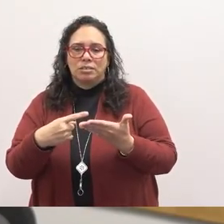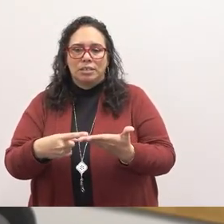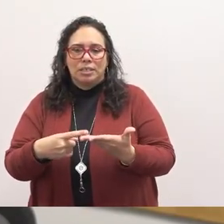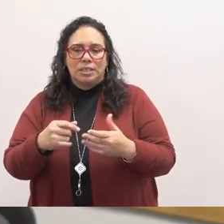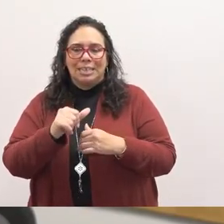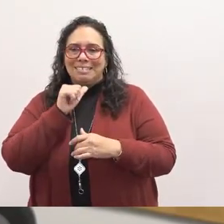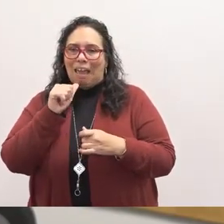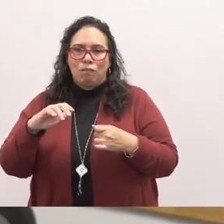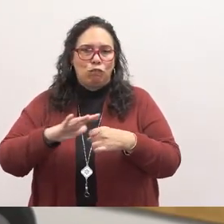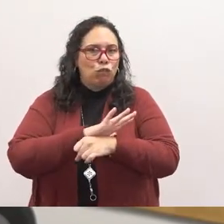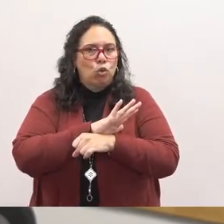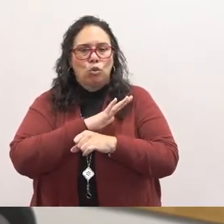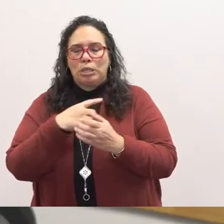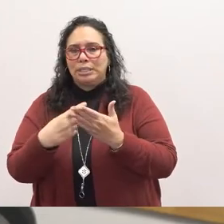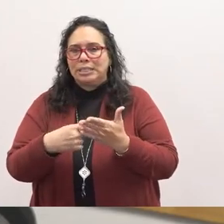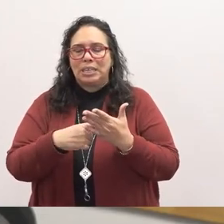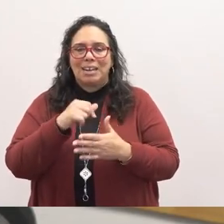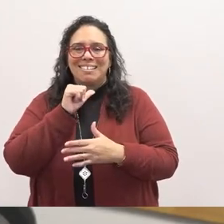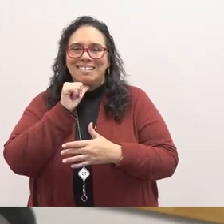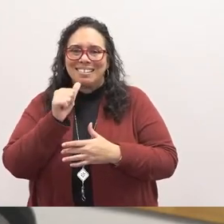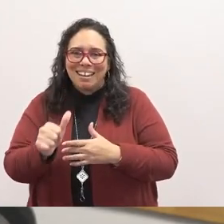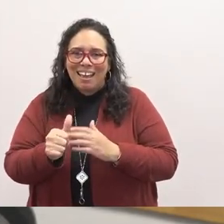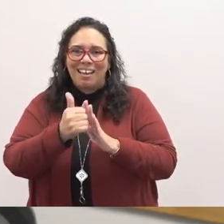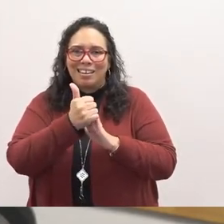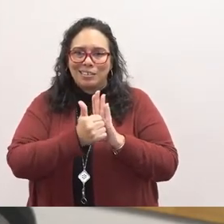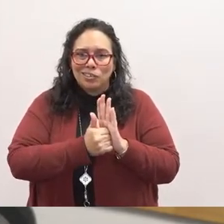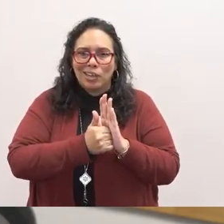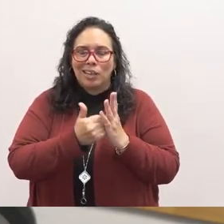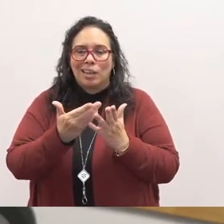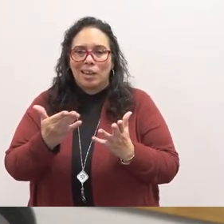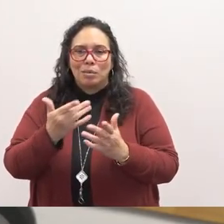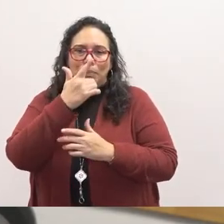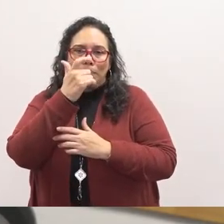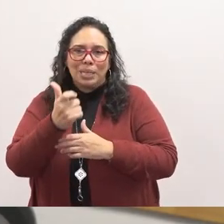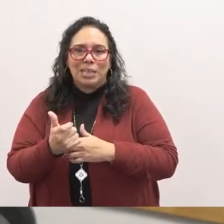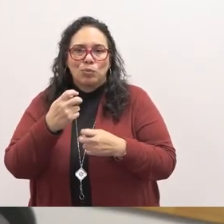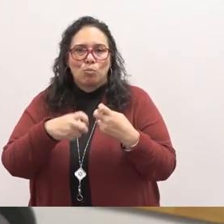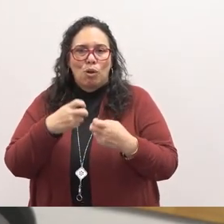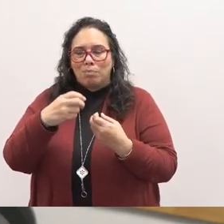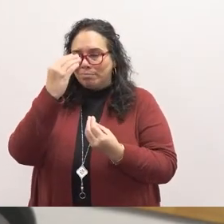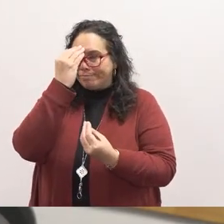have a full discussion on a non-agenda item because then we have a problem with notice.